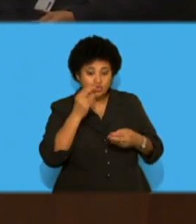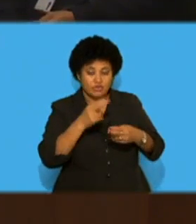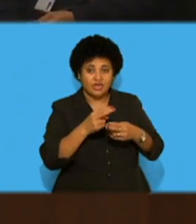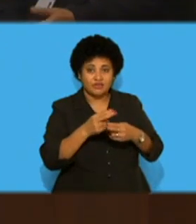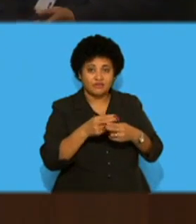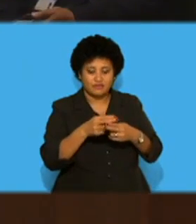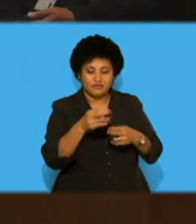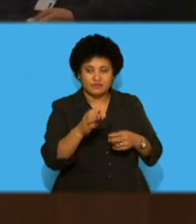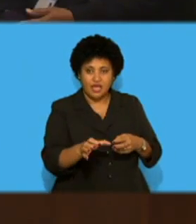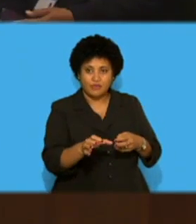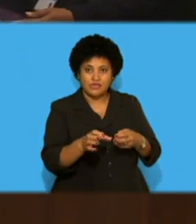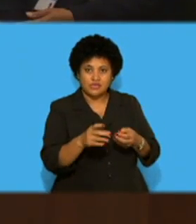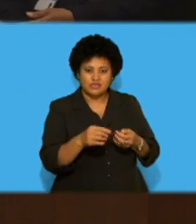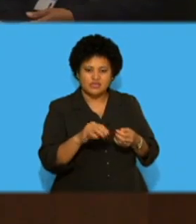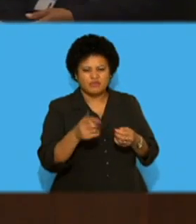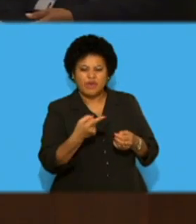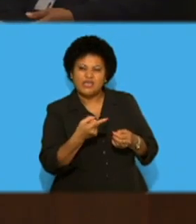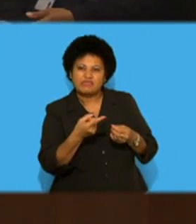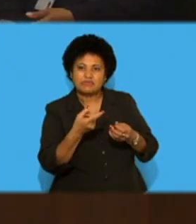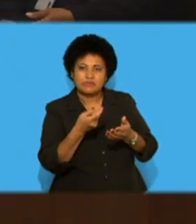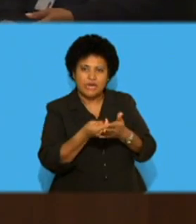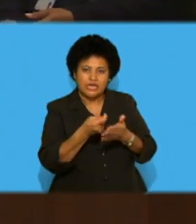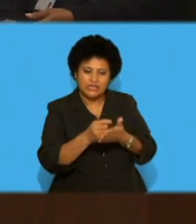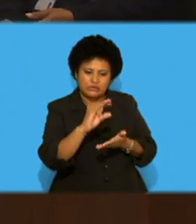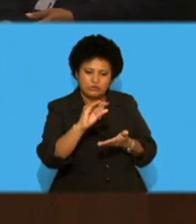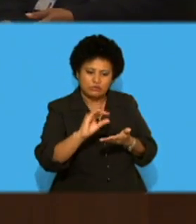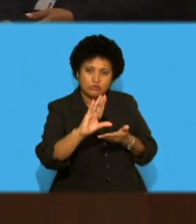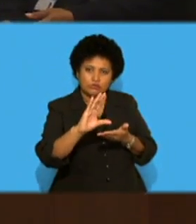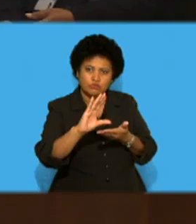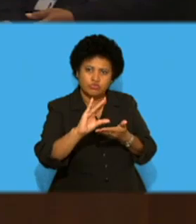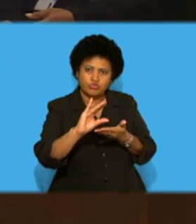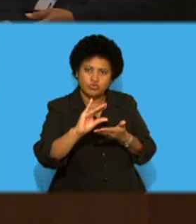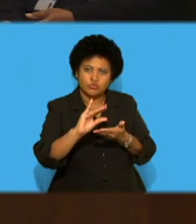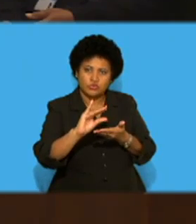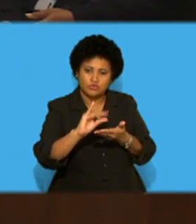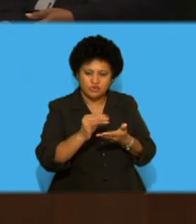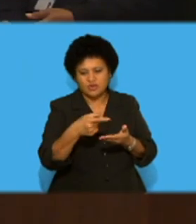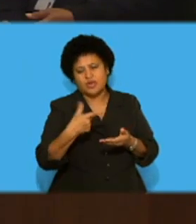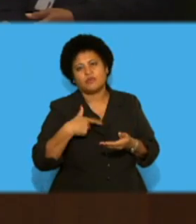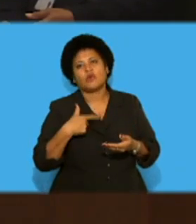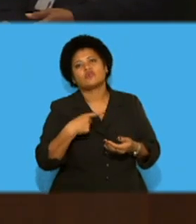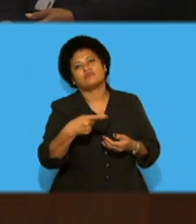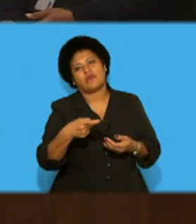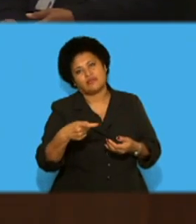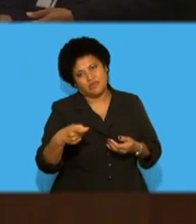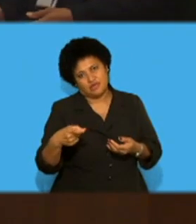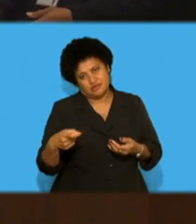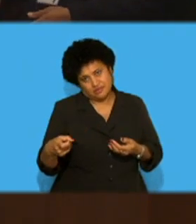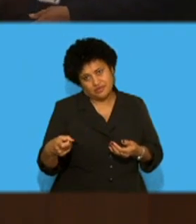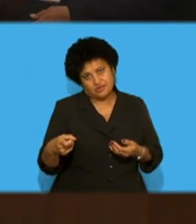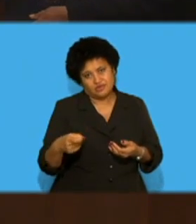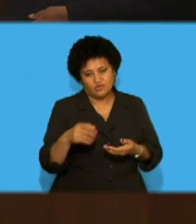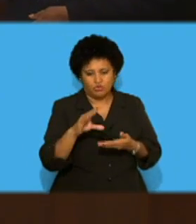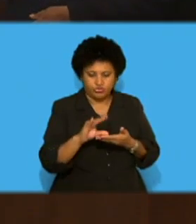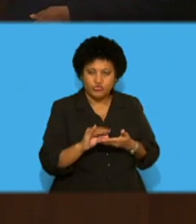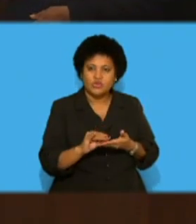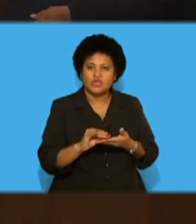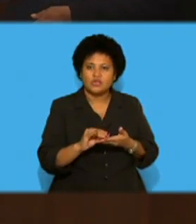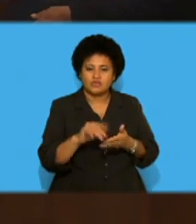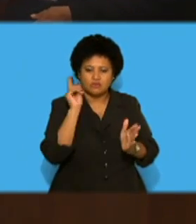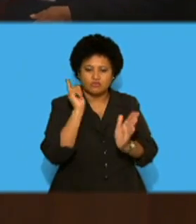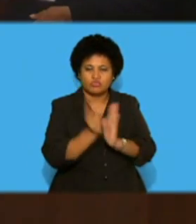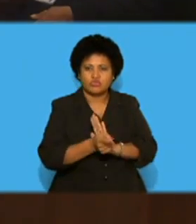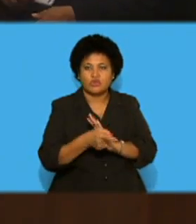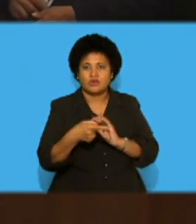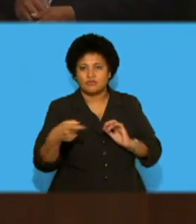the farmers at every cane payment, they have various things that they need to pay for. So they have an automatic deduction, should they wish to have